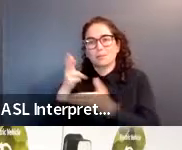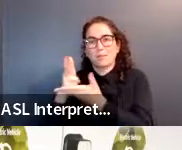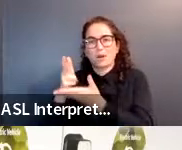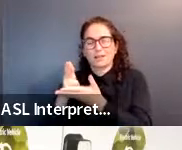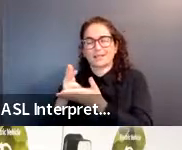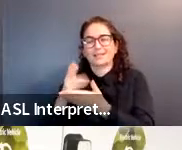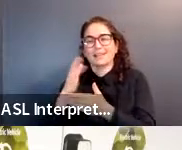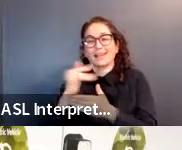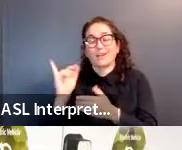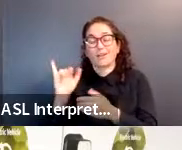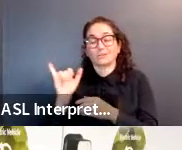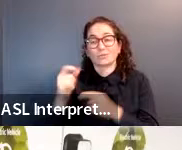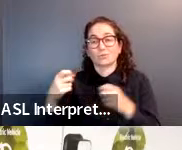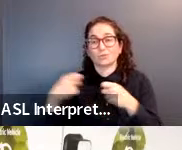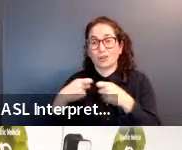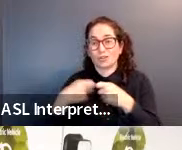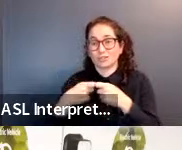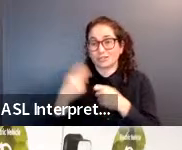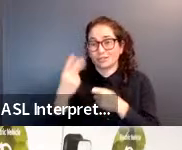one of two ways.